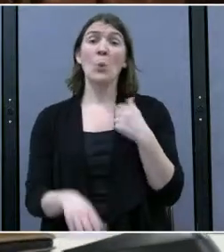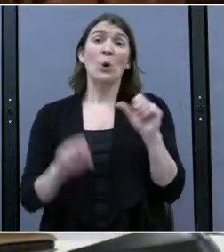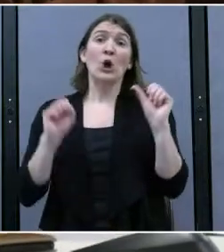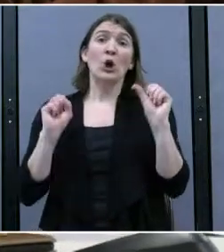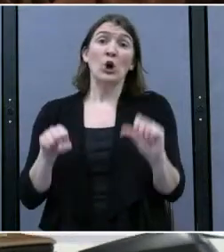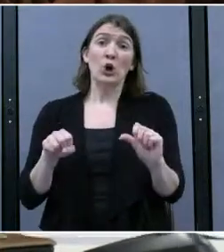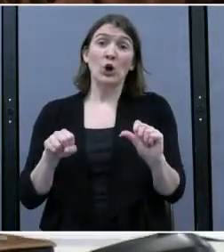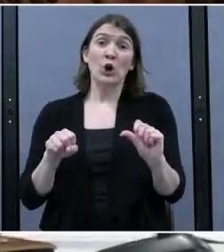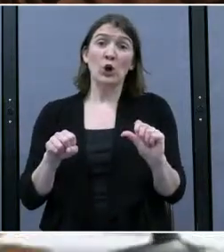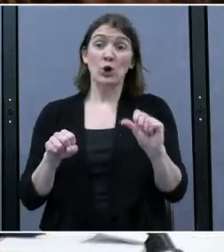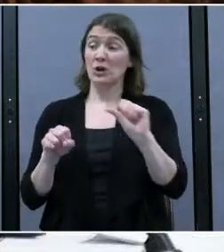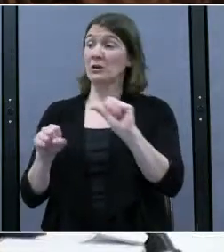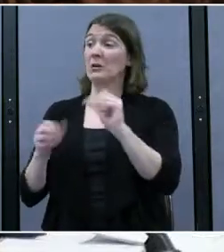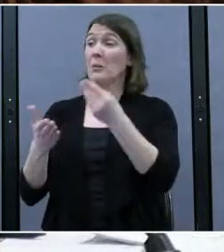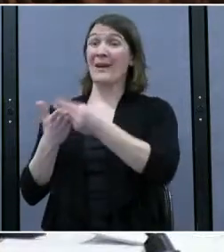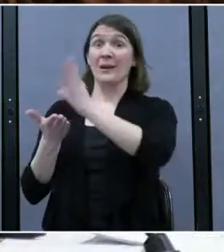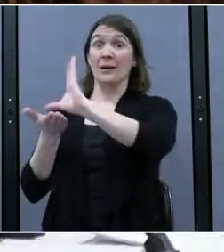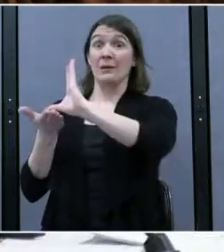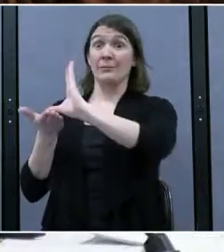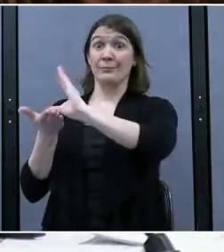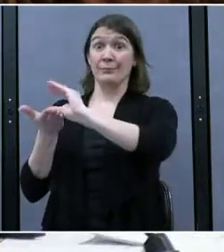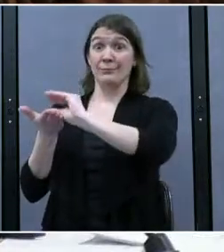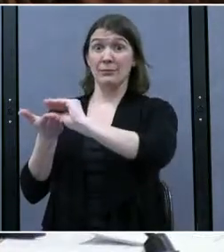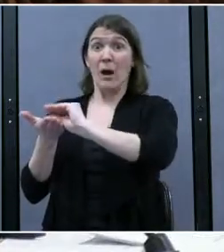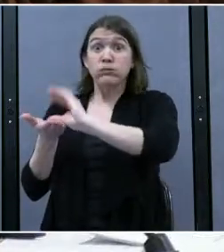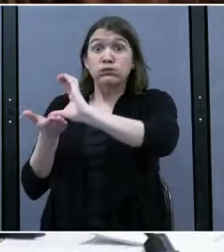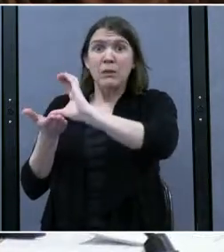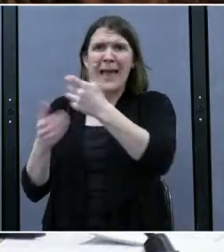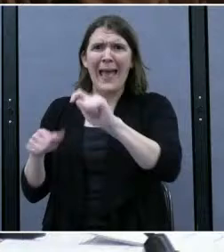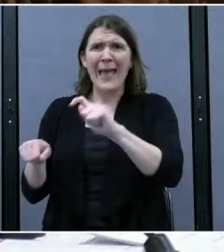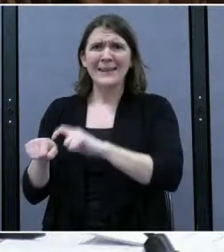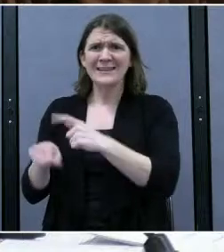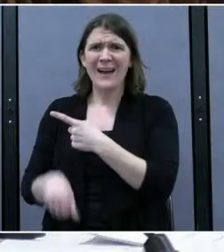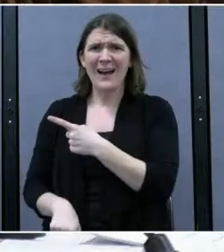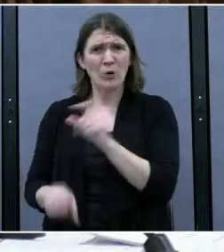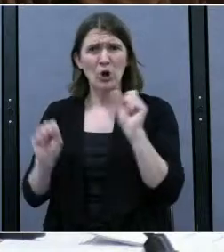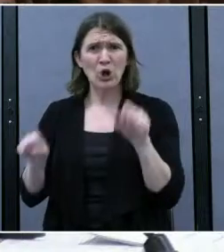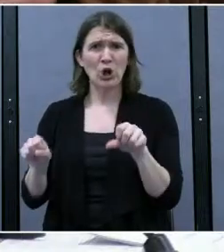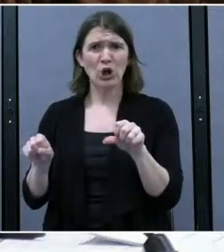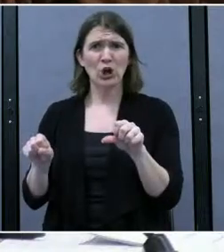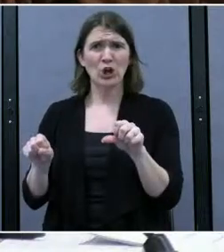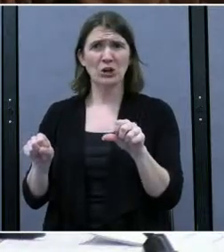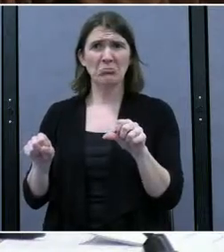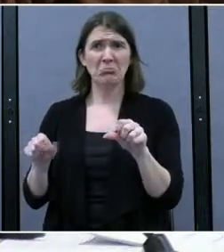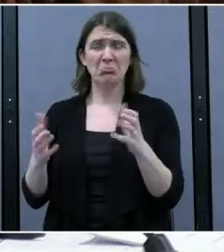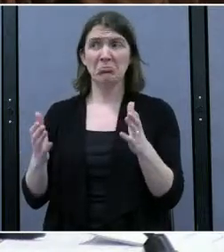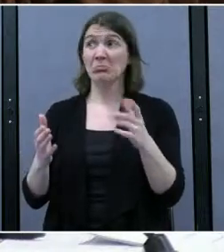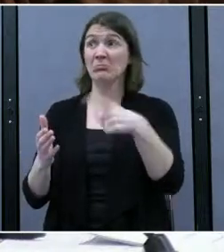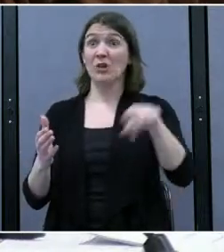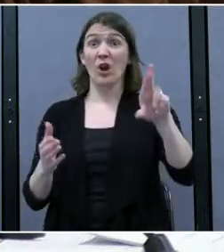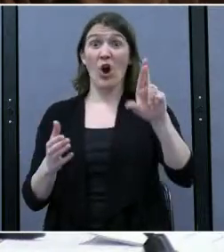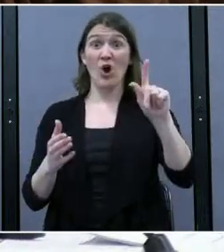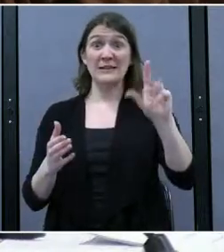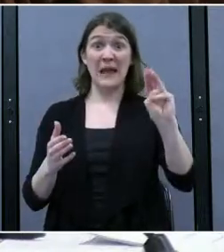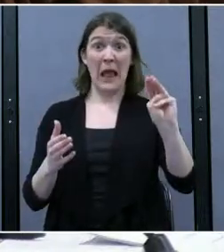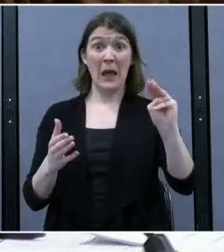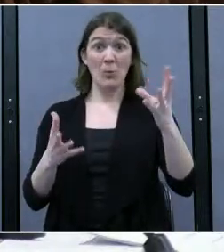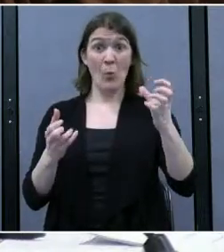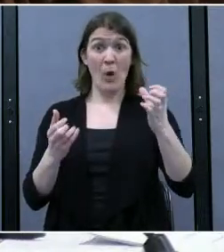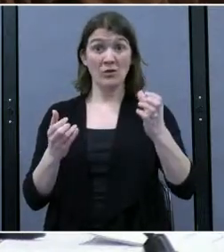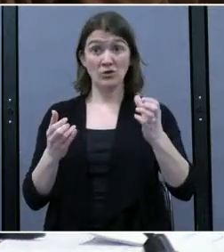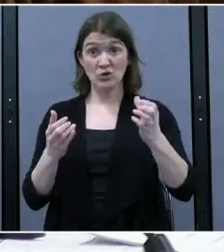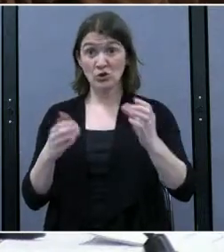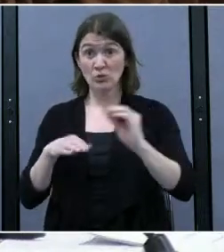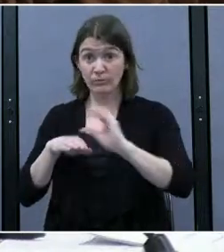restore that fund balance anytime. And if representative town meeting wanted to